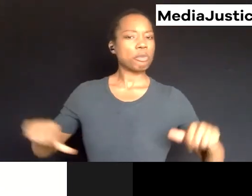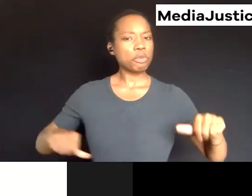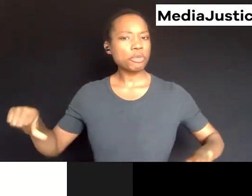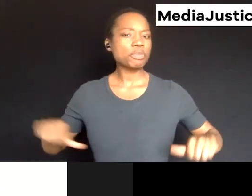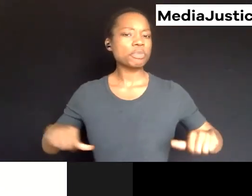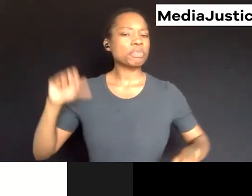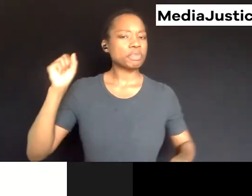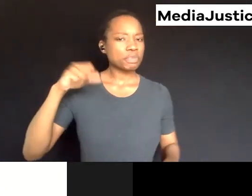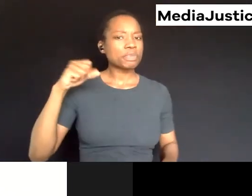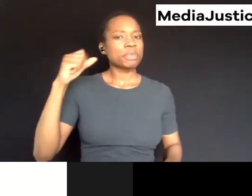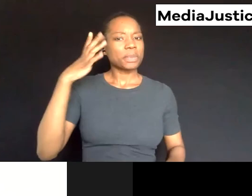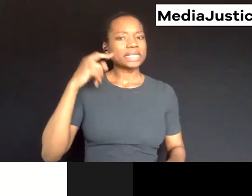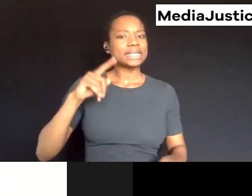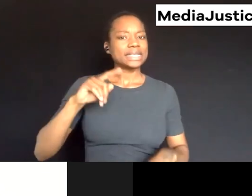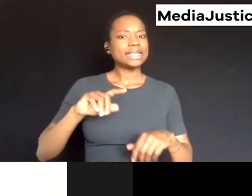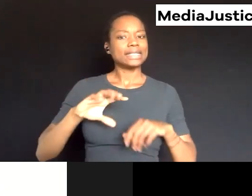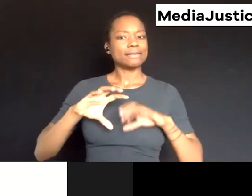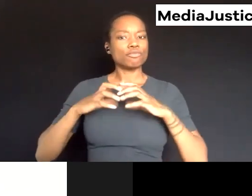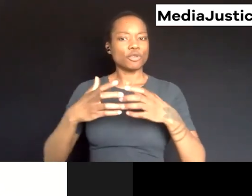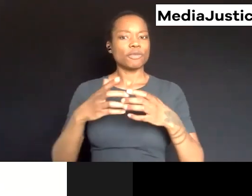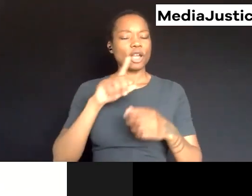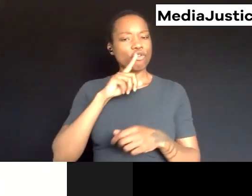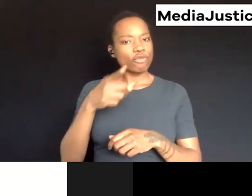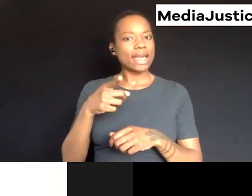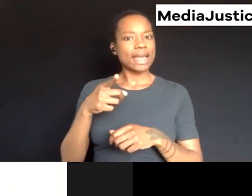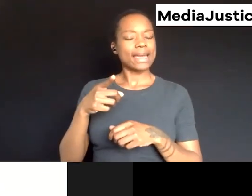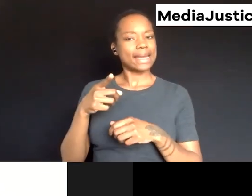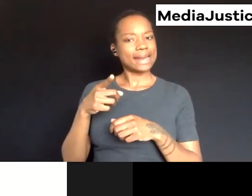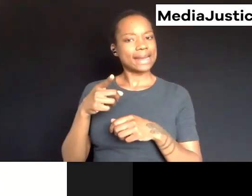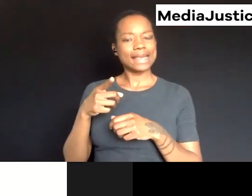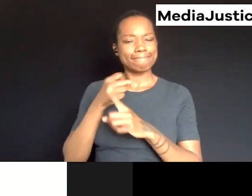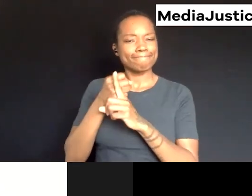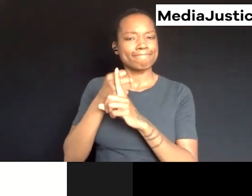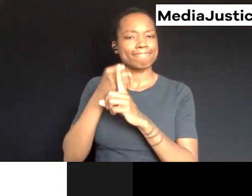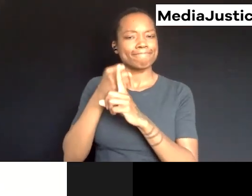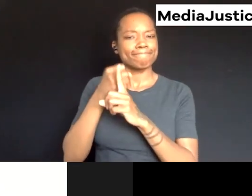away in a span of about 20 years,